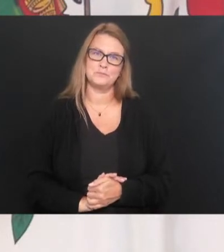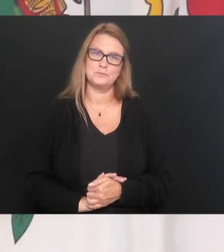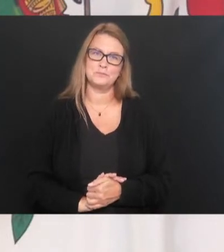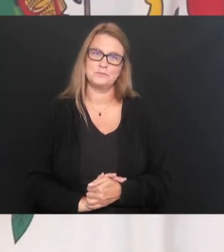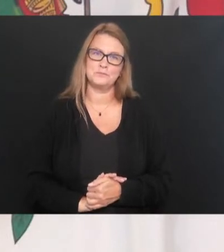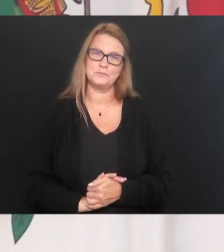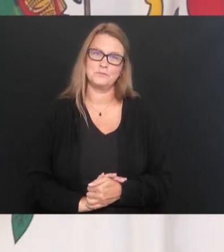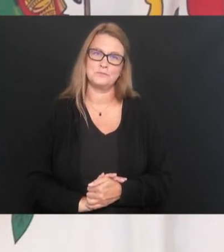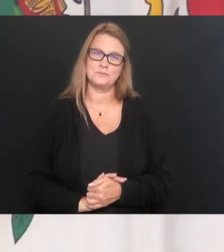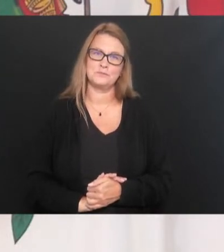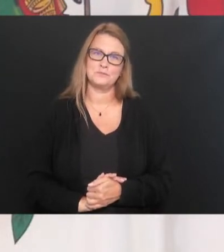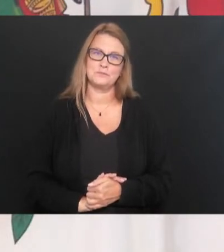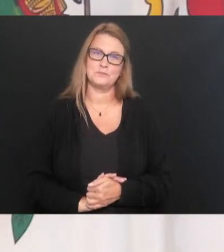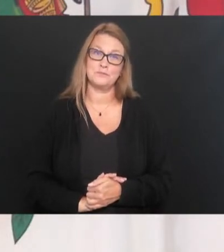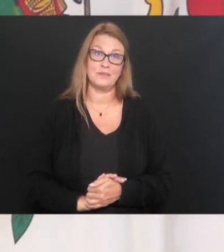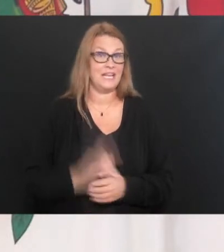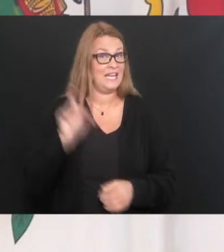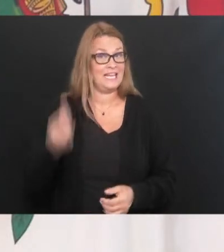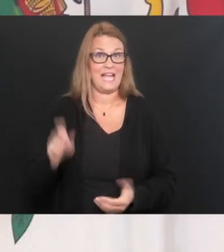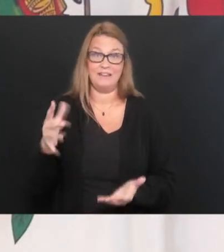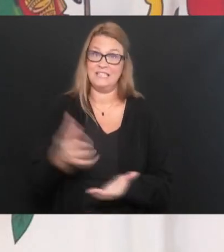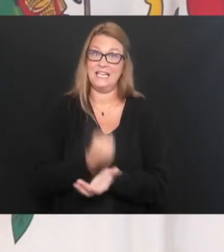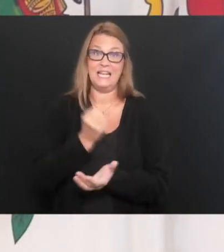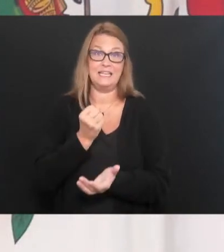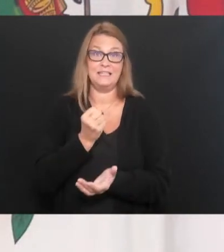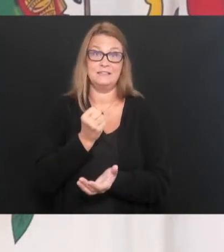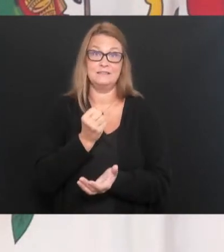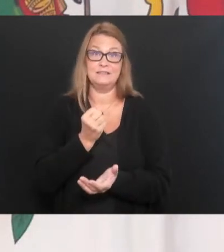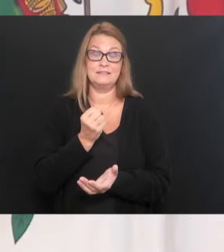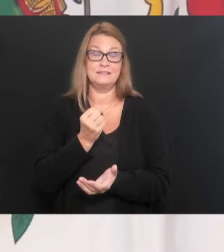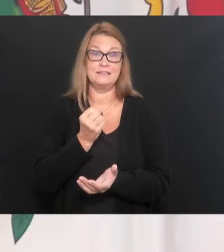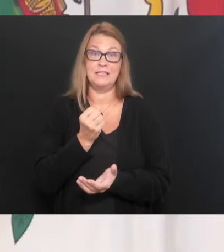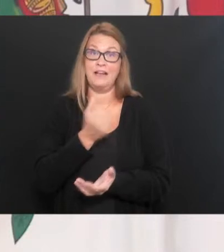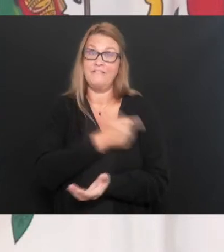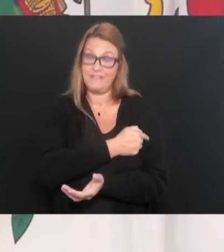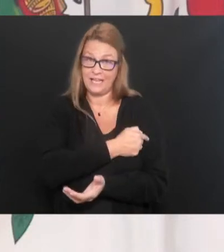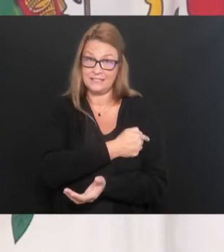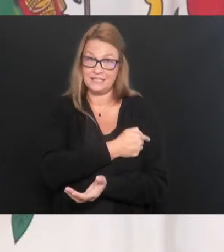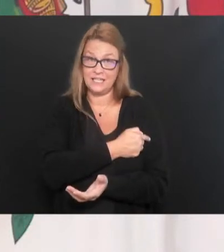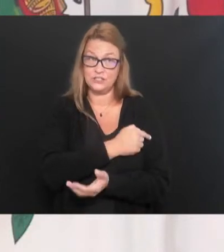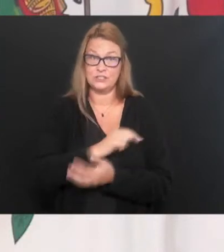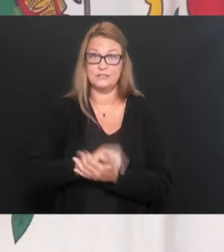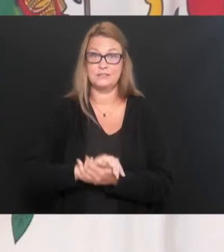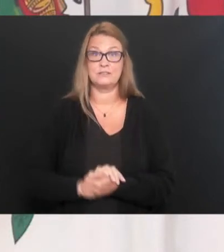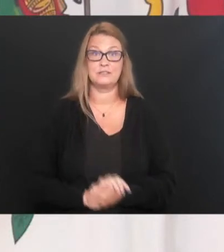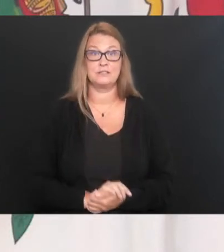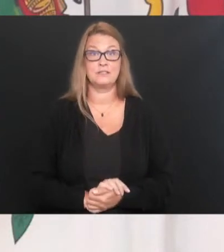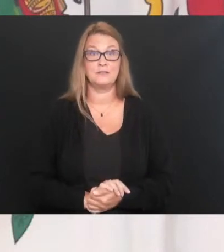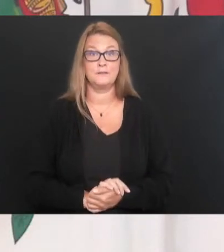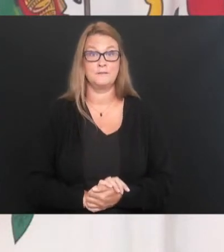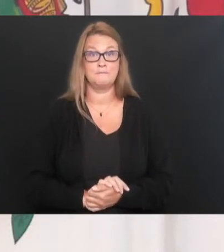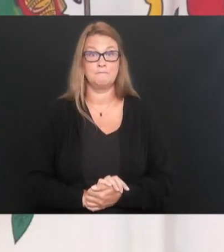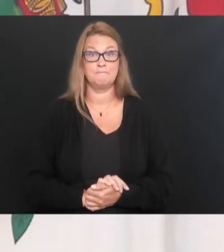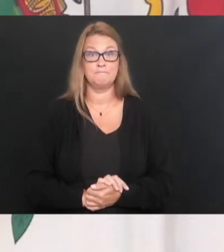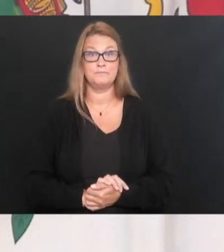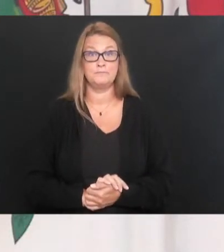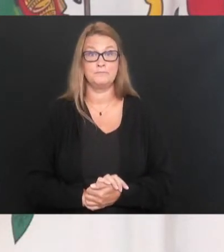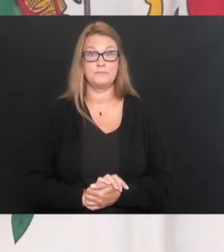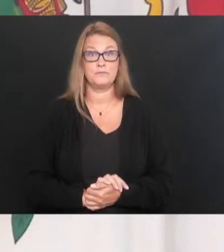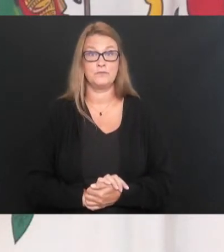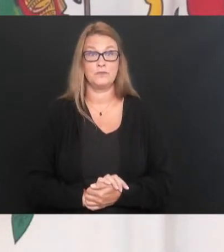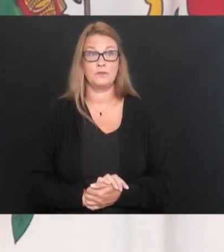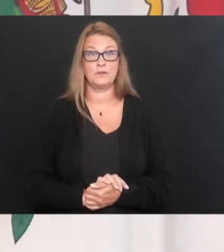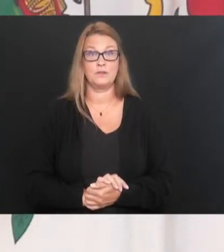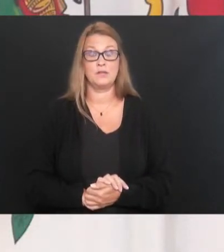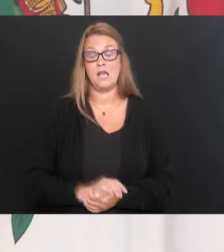you got to get vaccinated if you're not. Absolutely. He also said, in regard to our healthcare workers that Paul